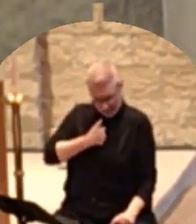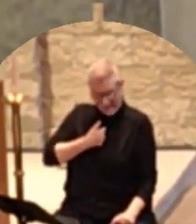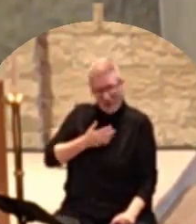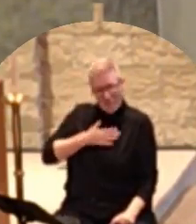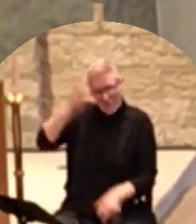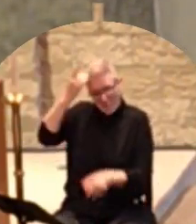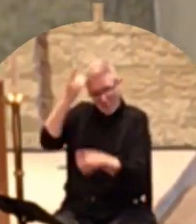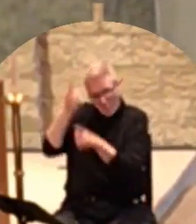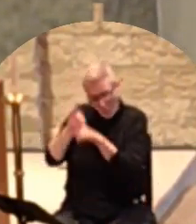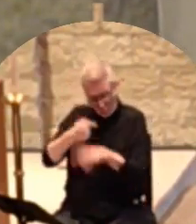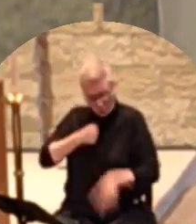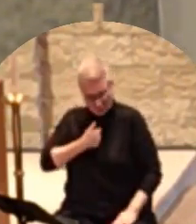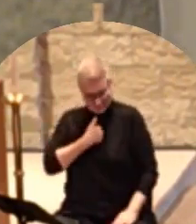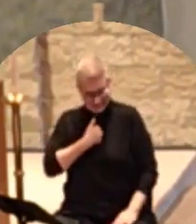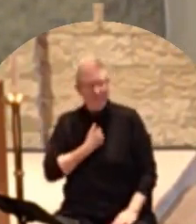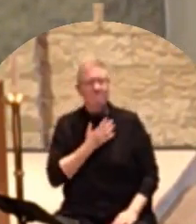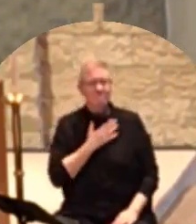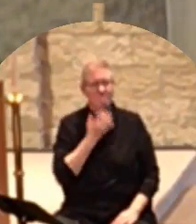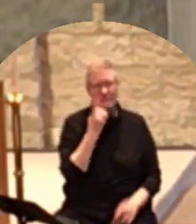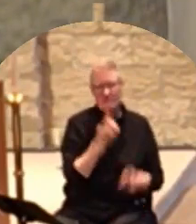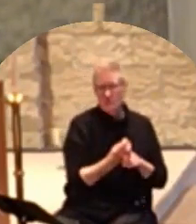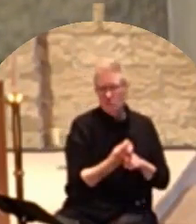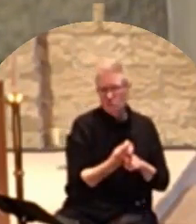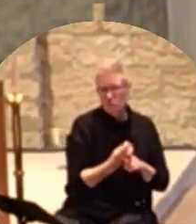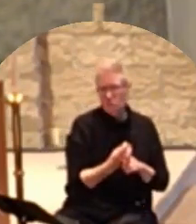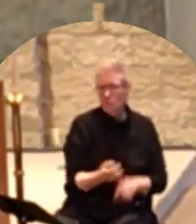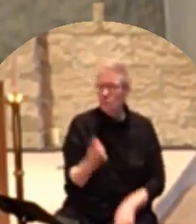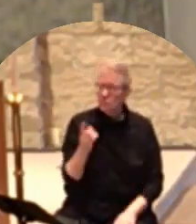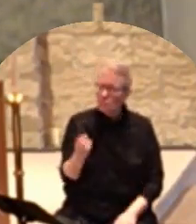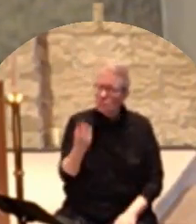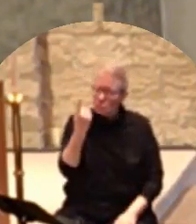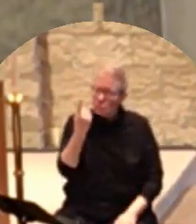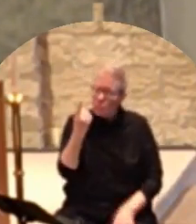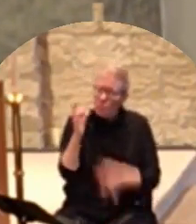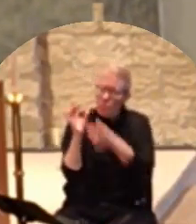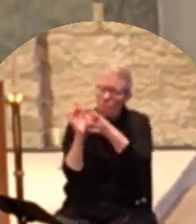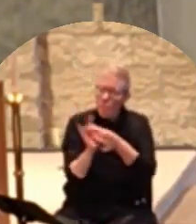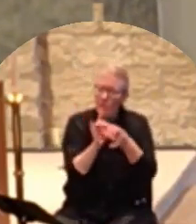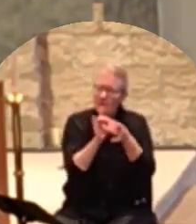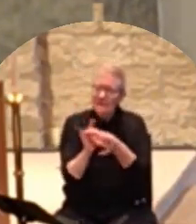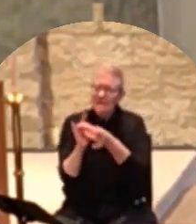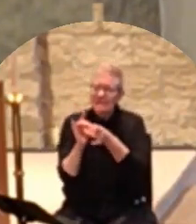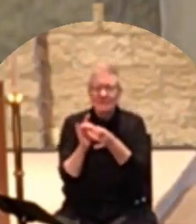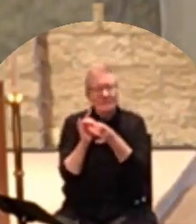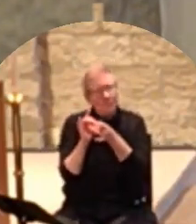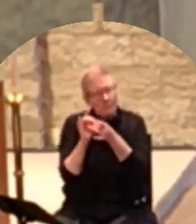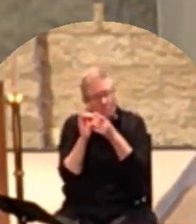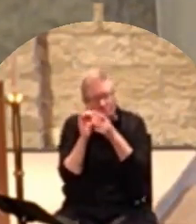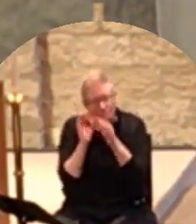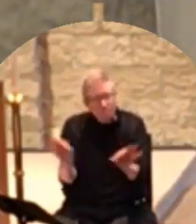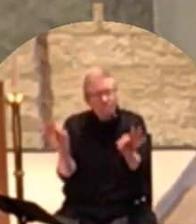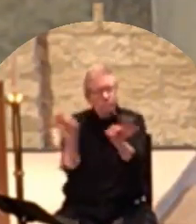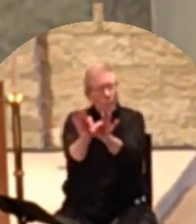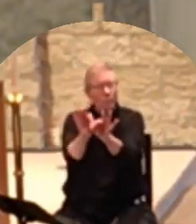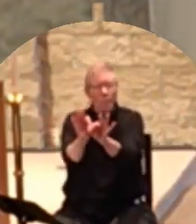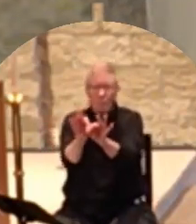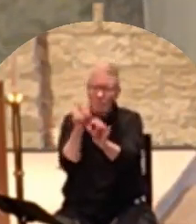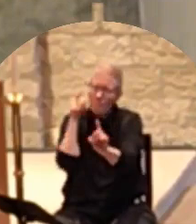my sister. So oneness is a key point here. And I believe that